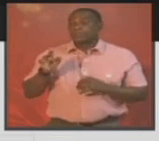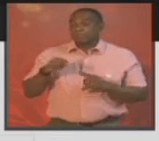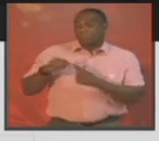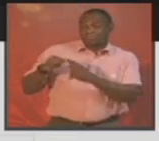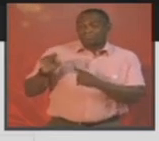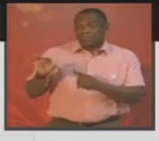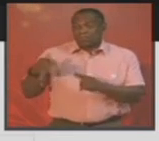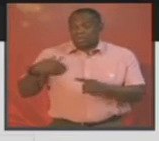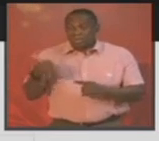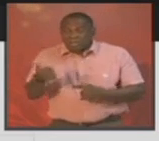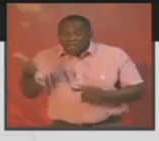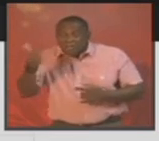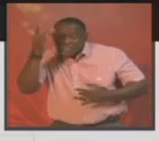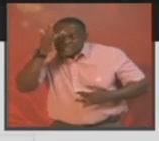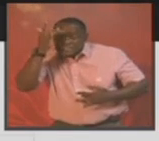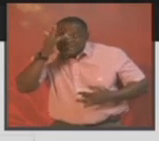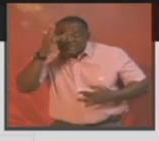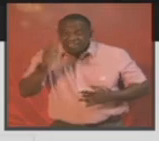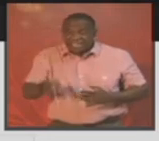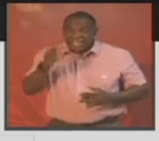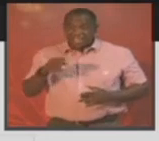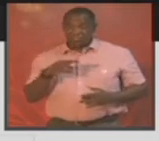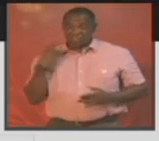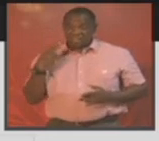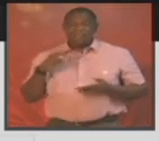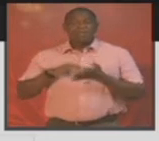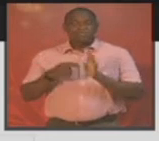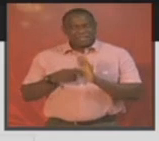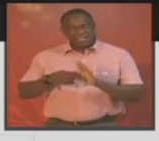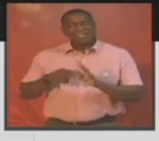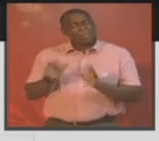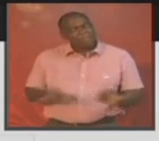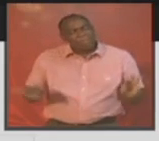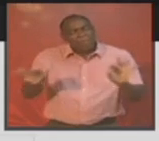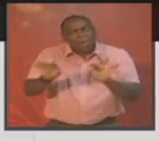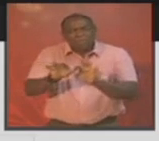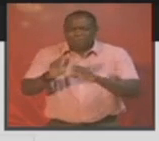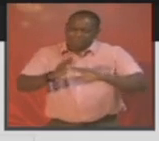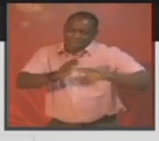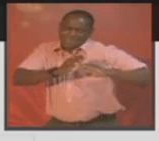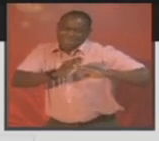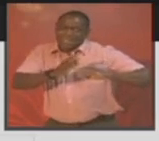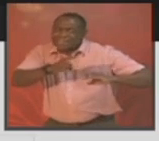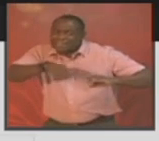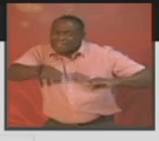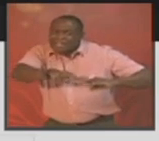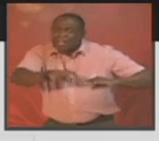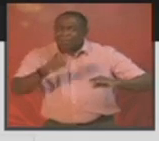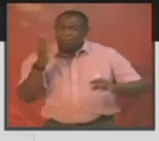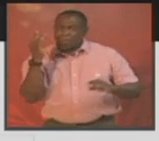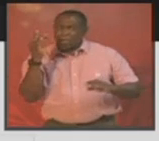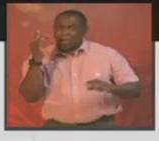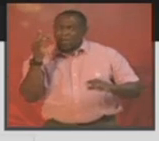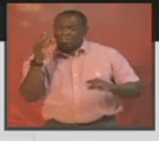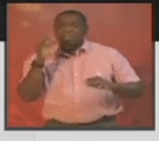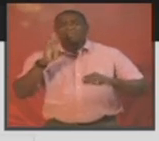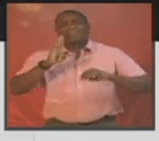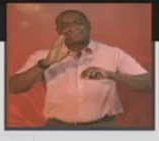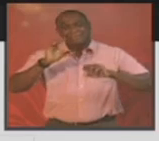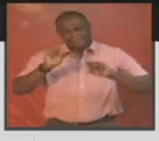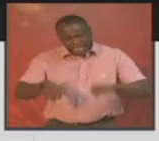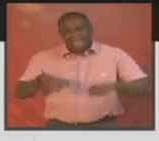the higher risks because of the enhanced vulnerability with their comorbid